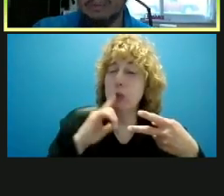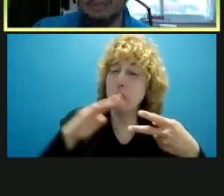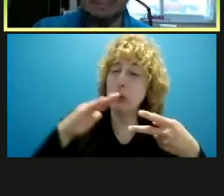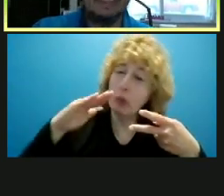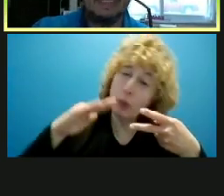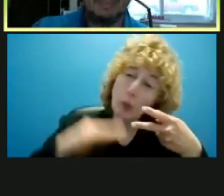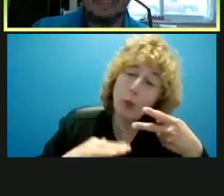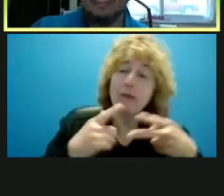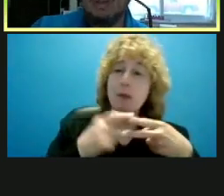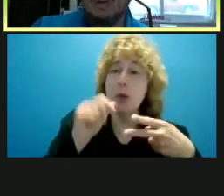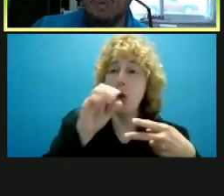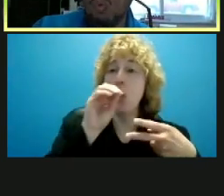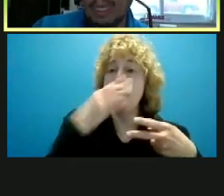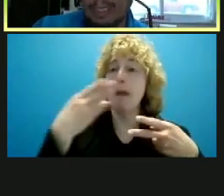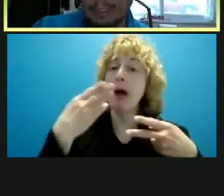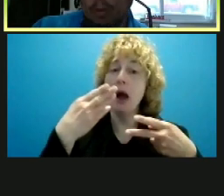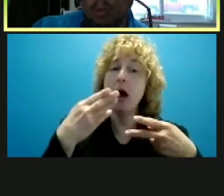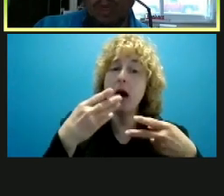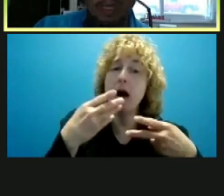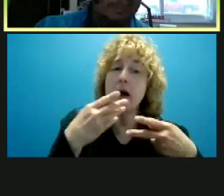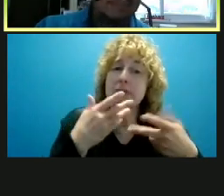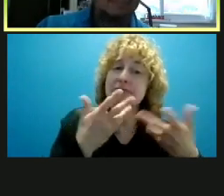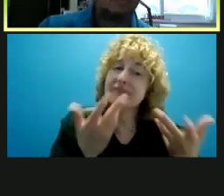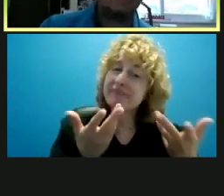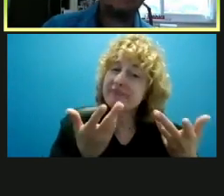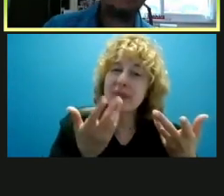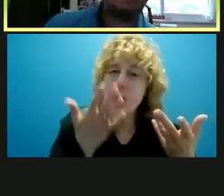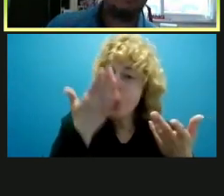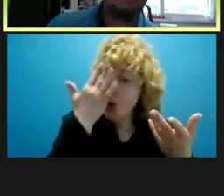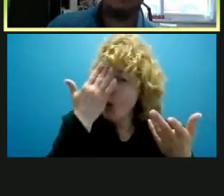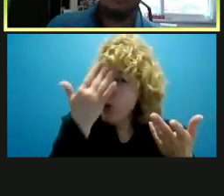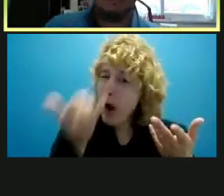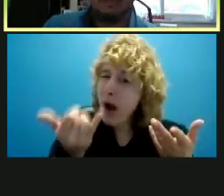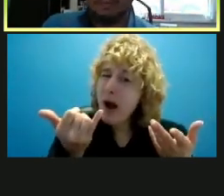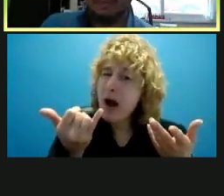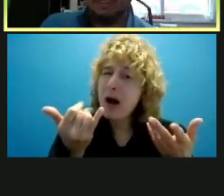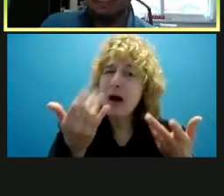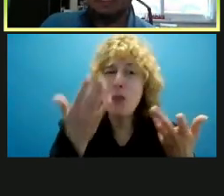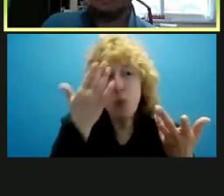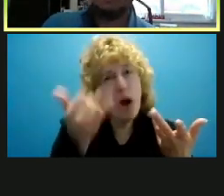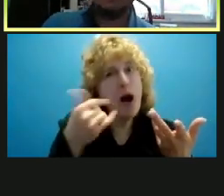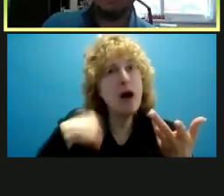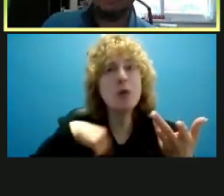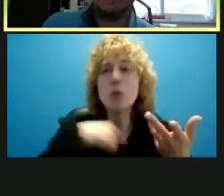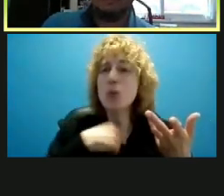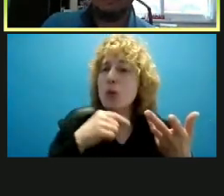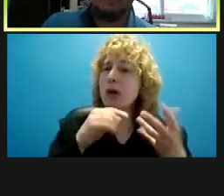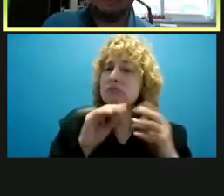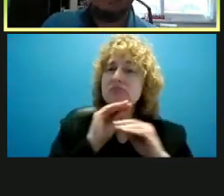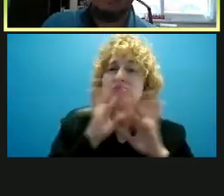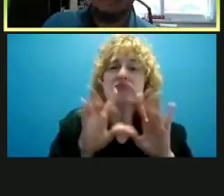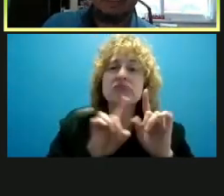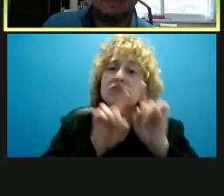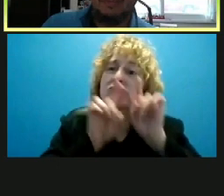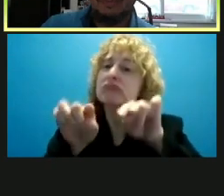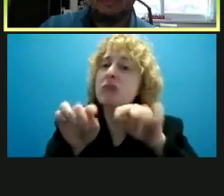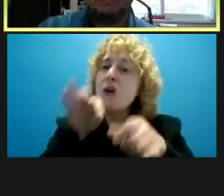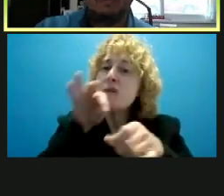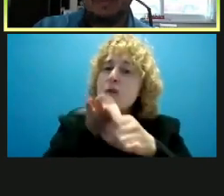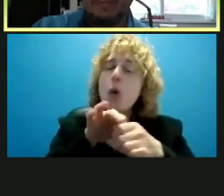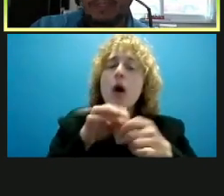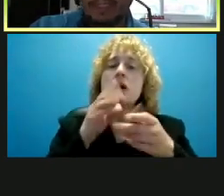And then the question is, next, please. Why? Why is that we don't turn out to vote? And some people will say, I don't understand